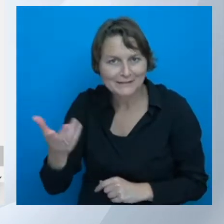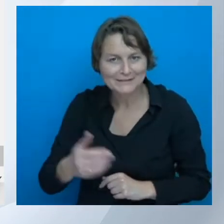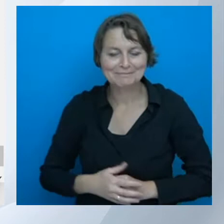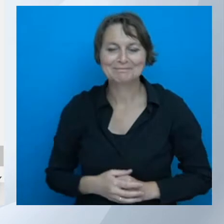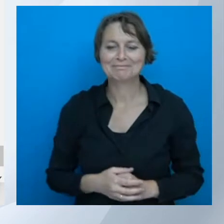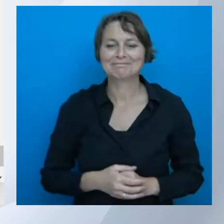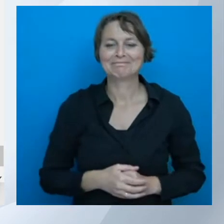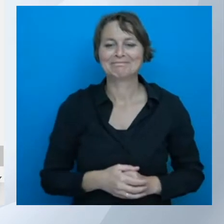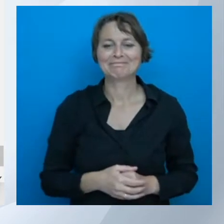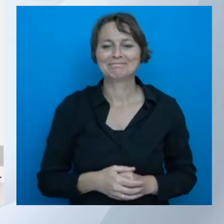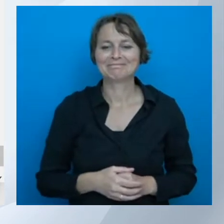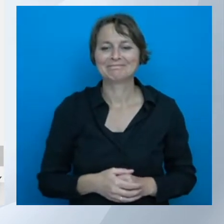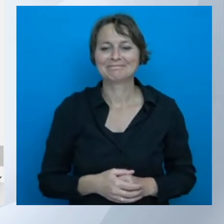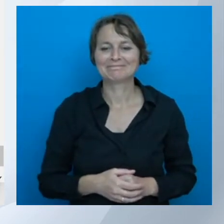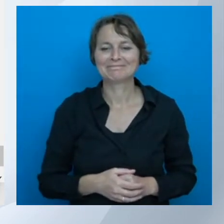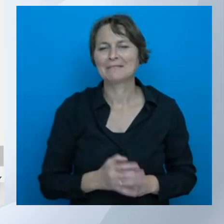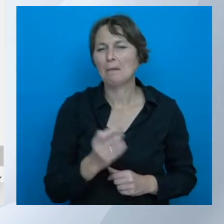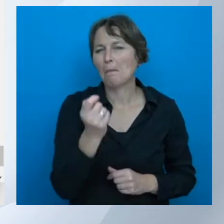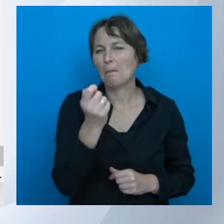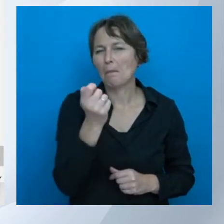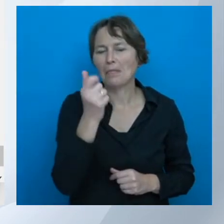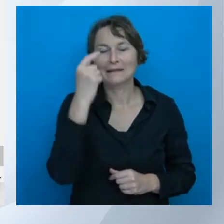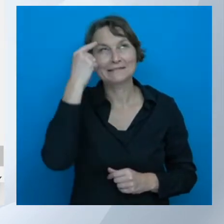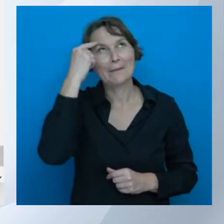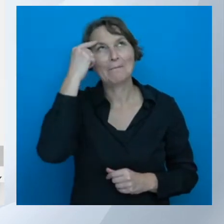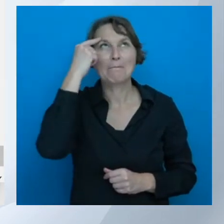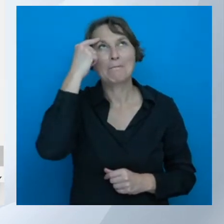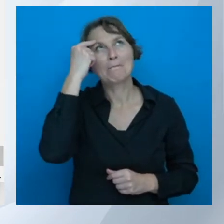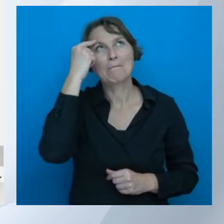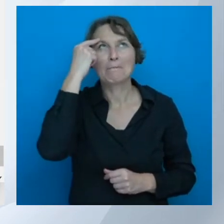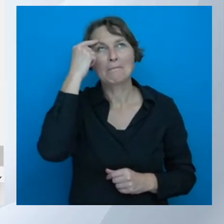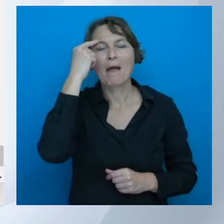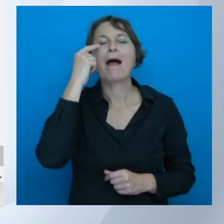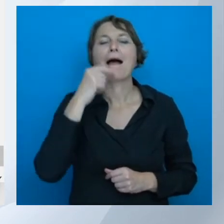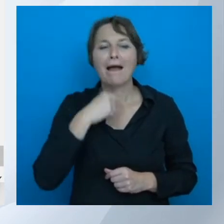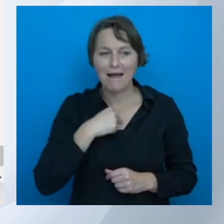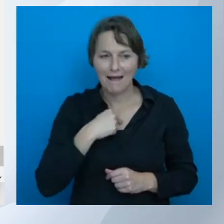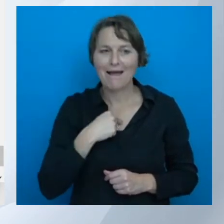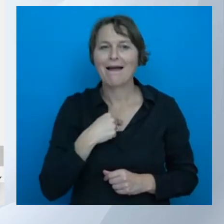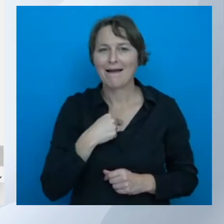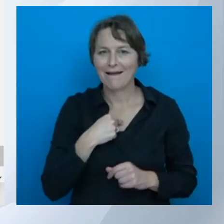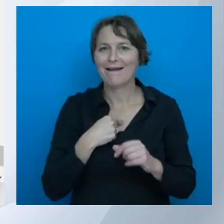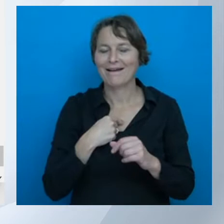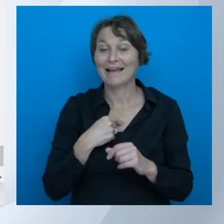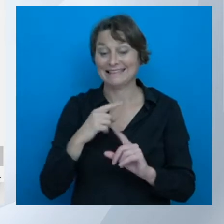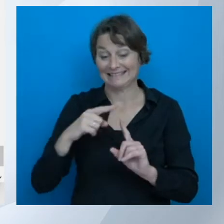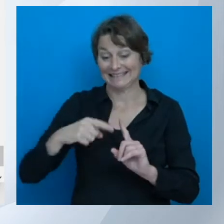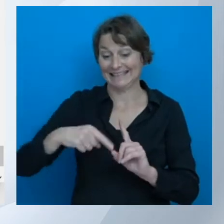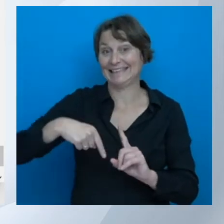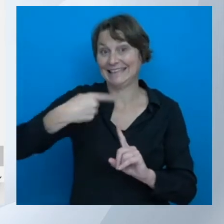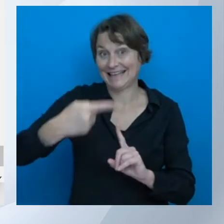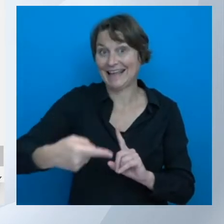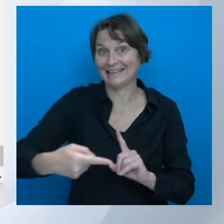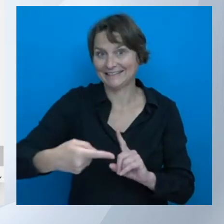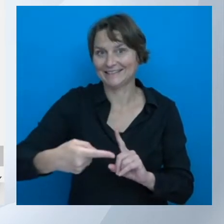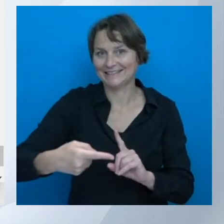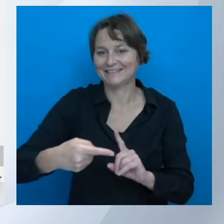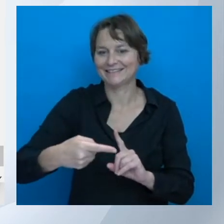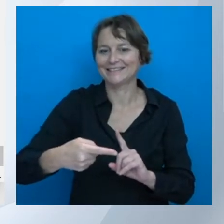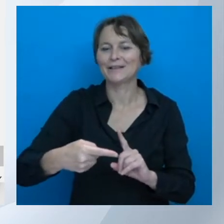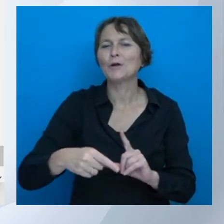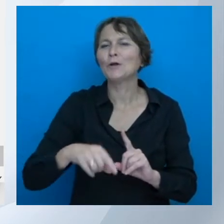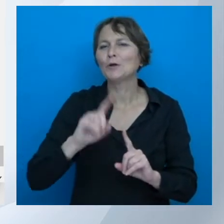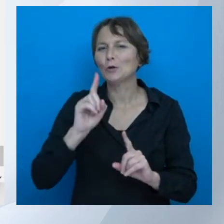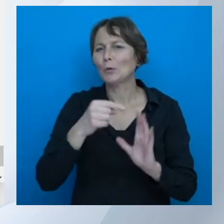a tiny bit so you have time to put in your votes. And then I'm going to run the next code, which is actually giving you the